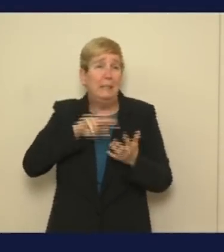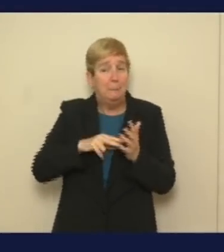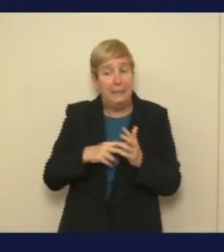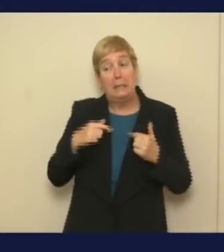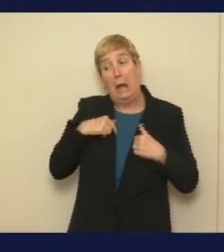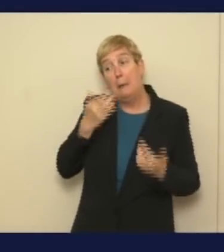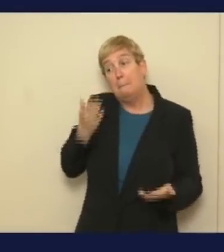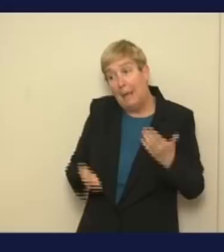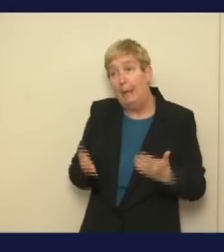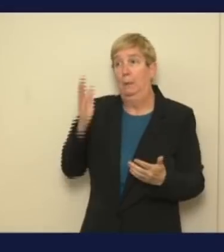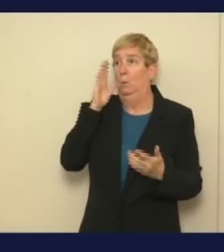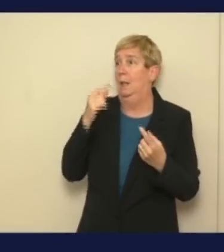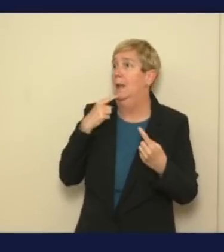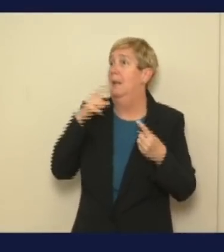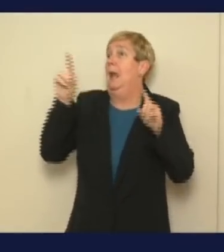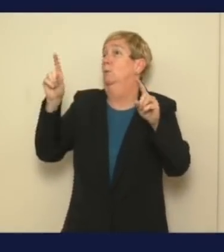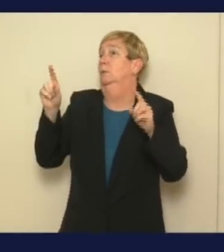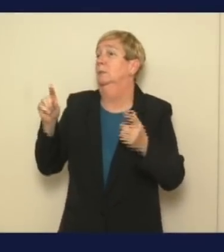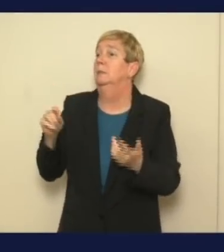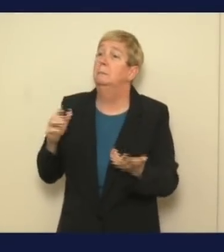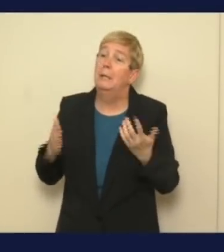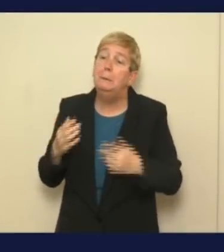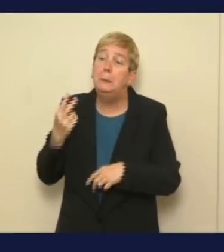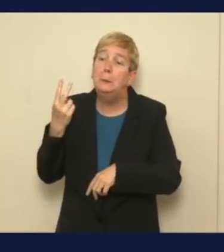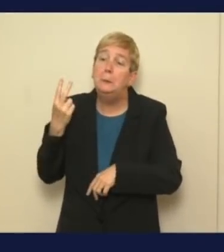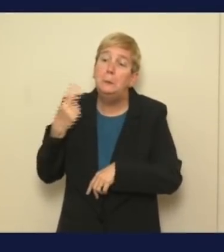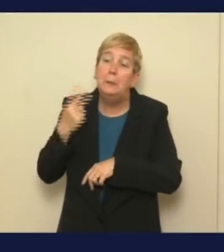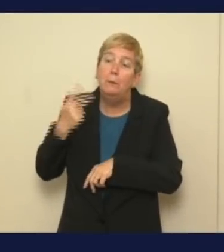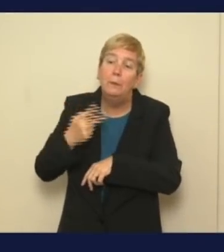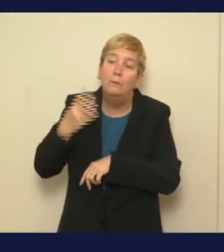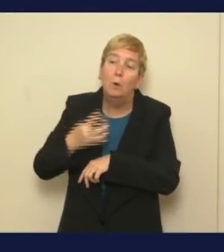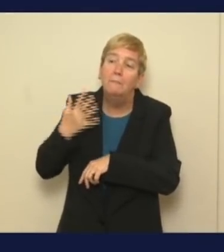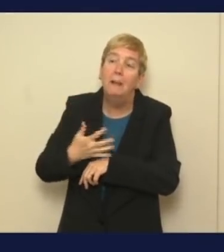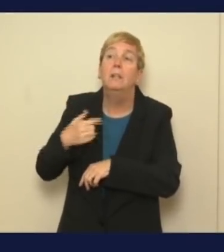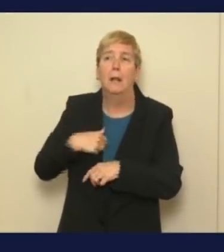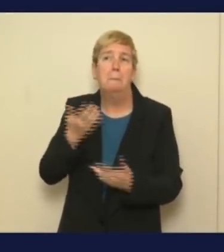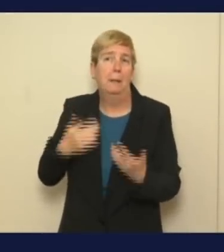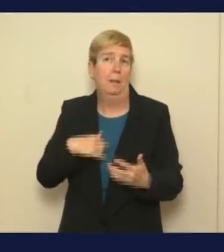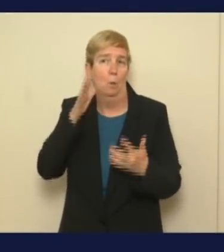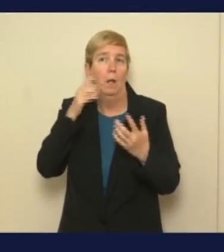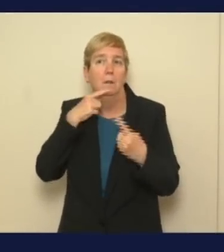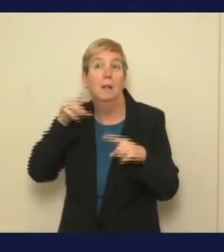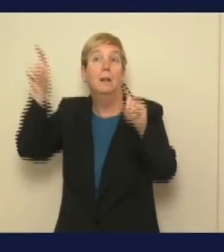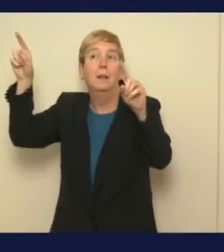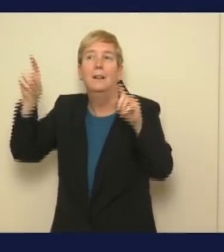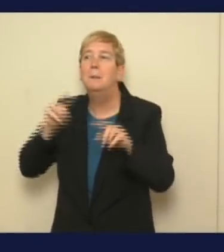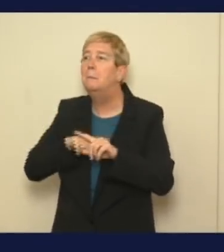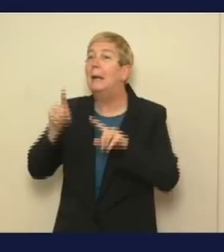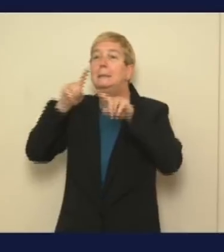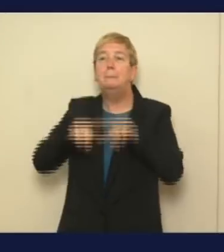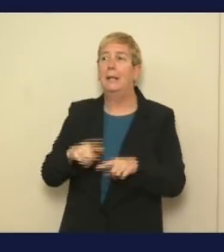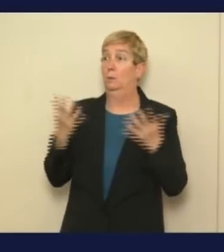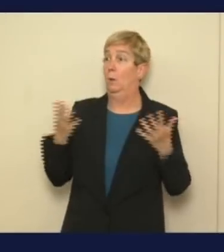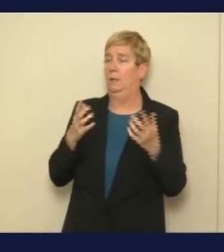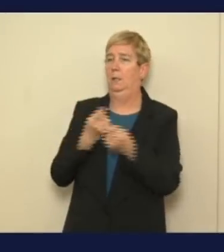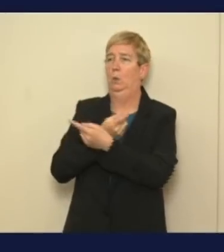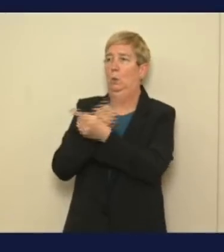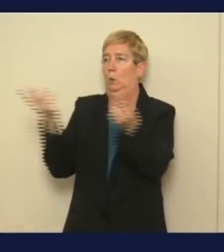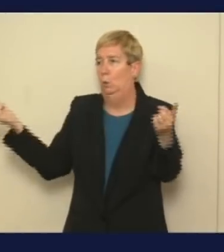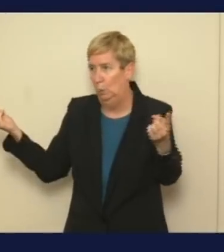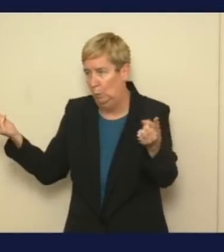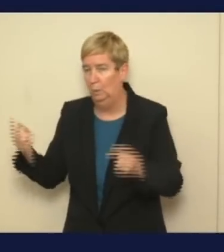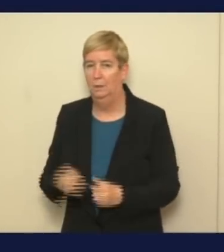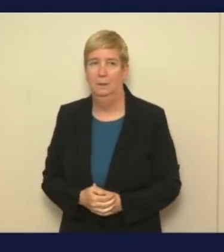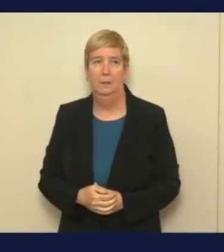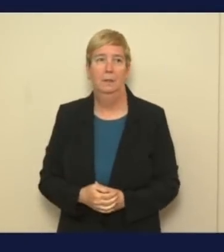openings in 2, 3, 4, 5 days. It depends on you. The more